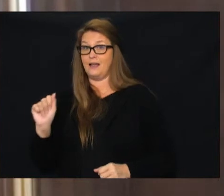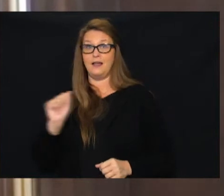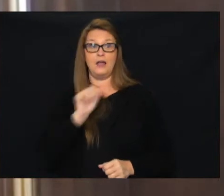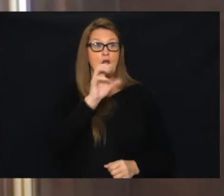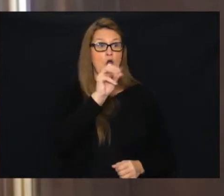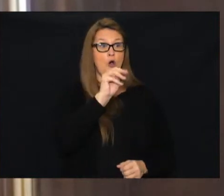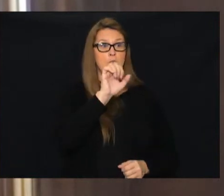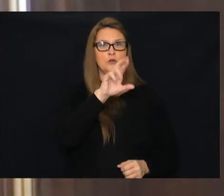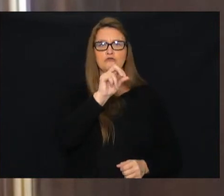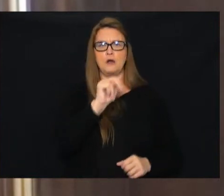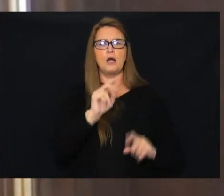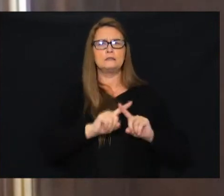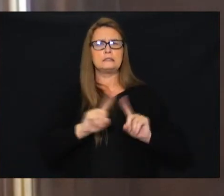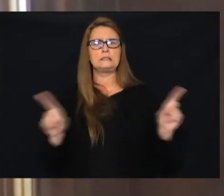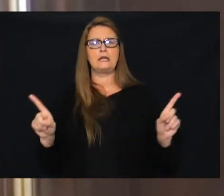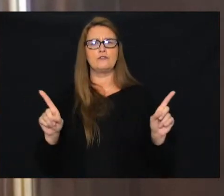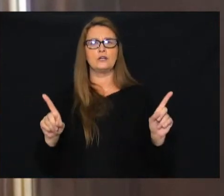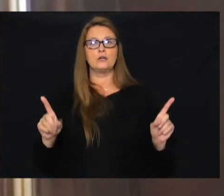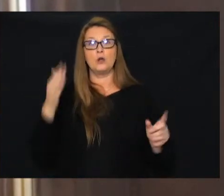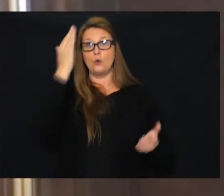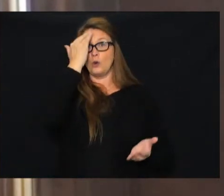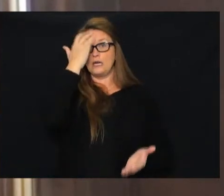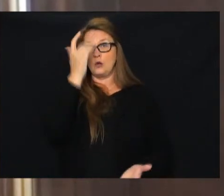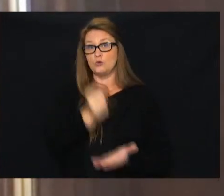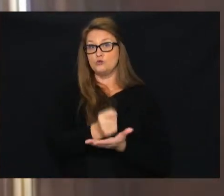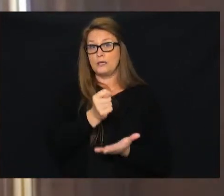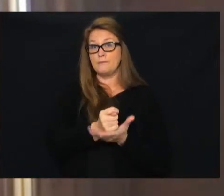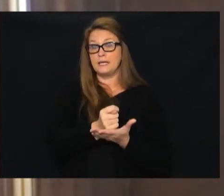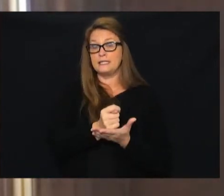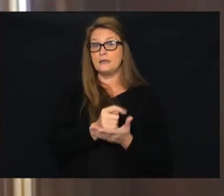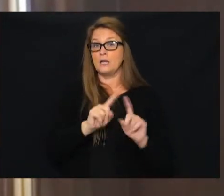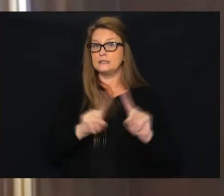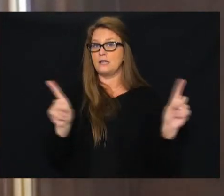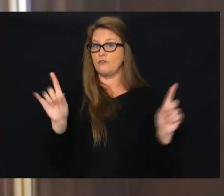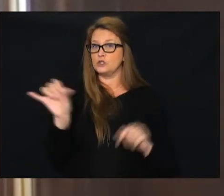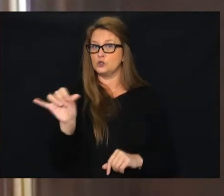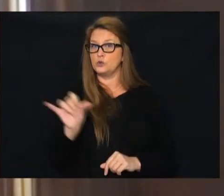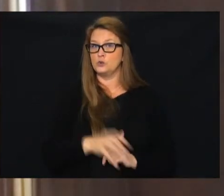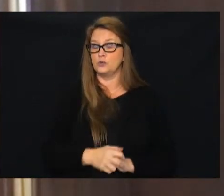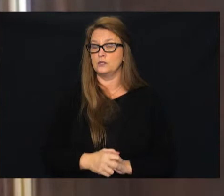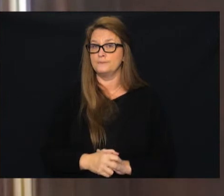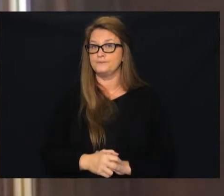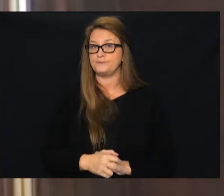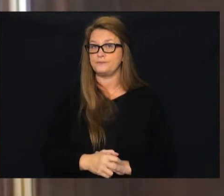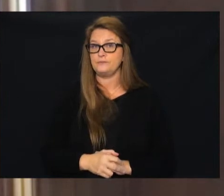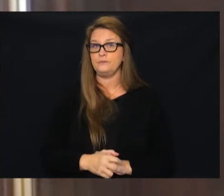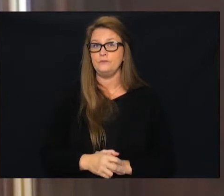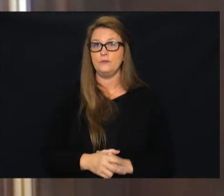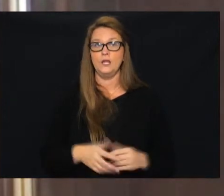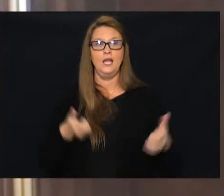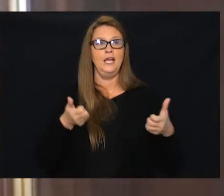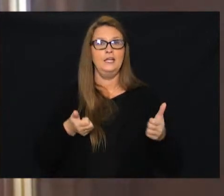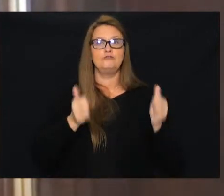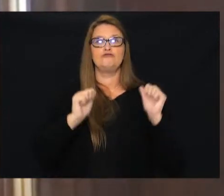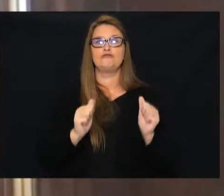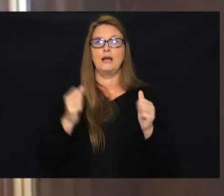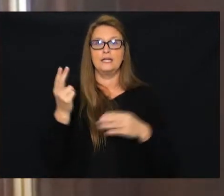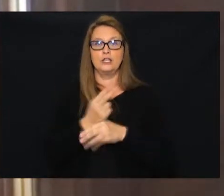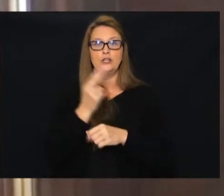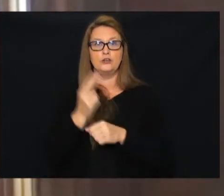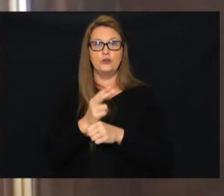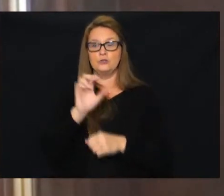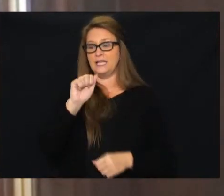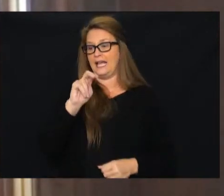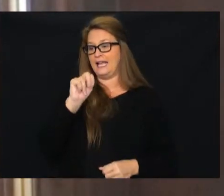different, we know that the treatments for both are also different, and trying to utilize all of the monoclonal antibodies we